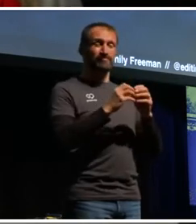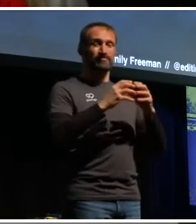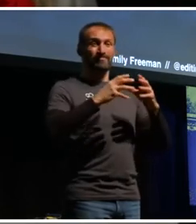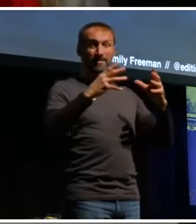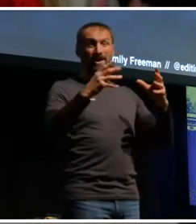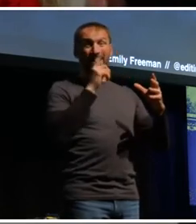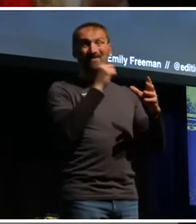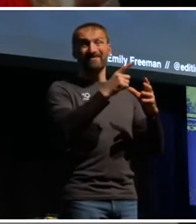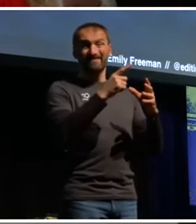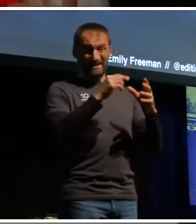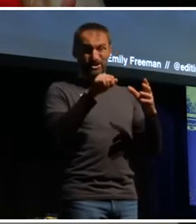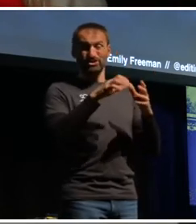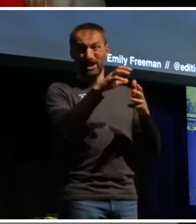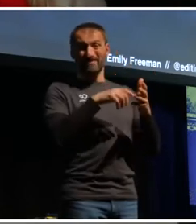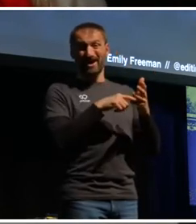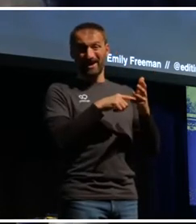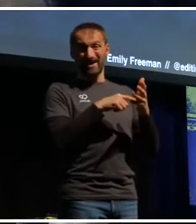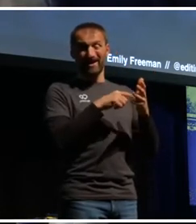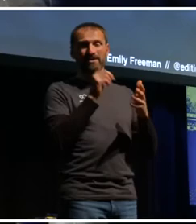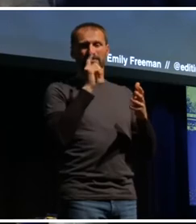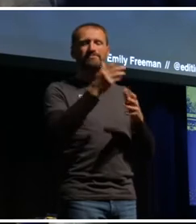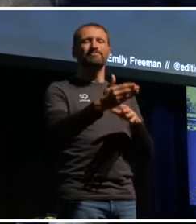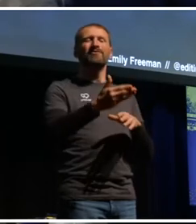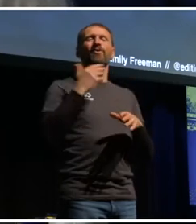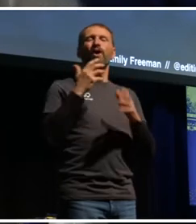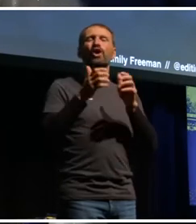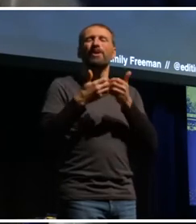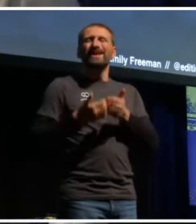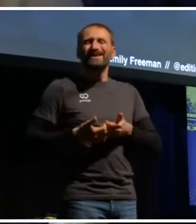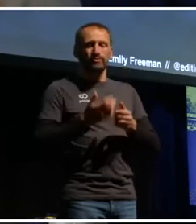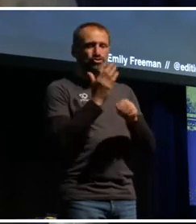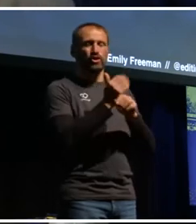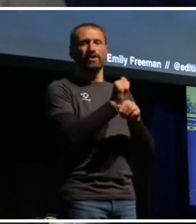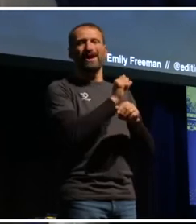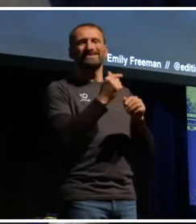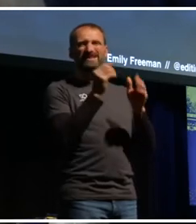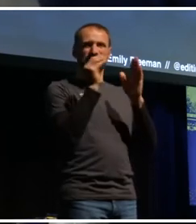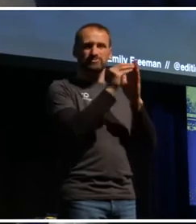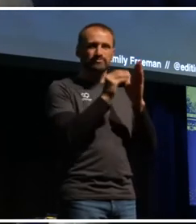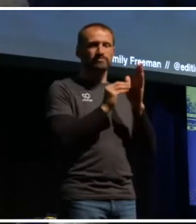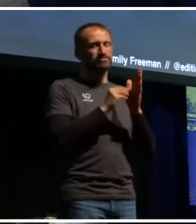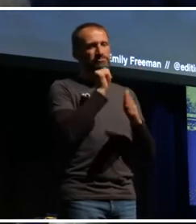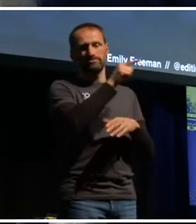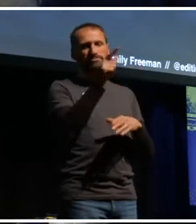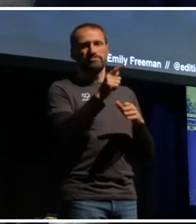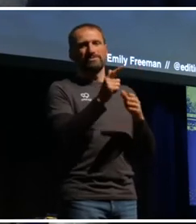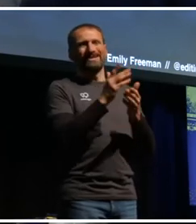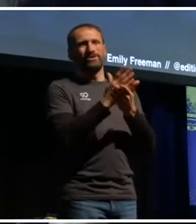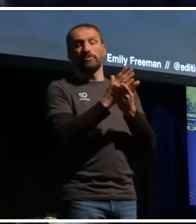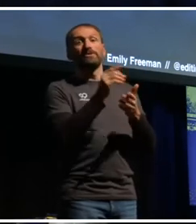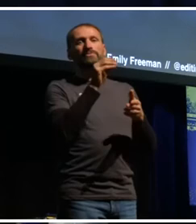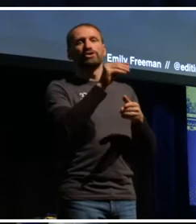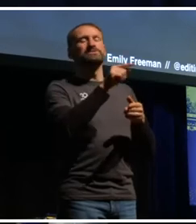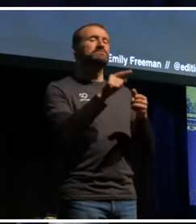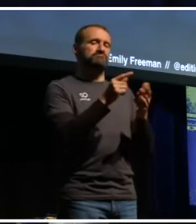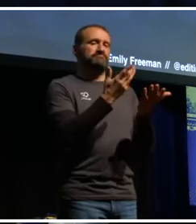where an object's properties are set before compilation, most JavaScript interpreters use hashes to store locations of object